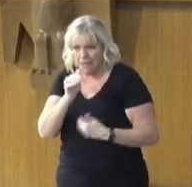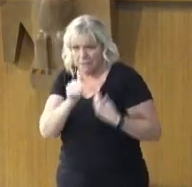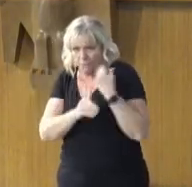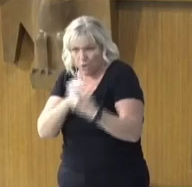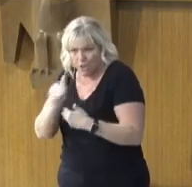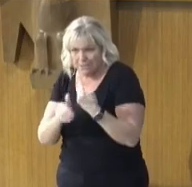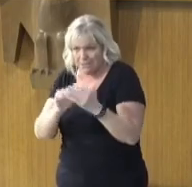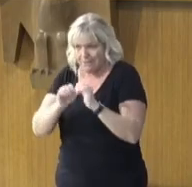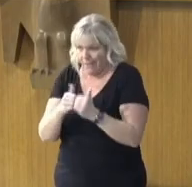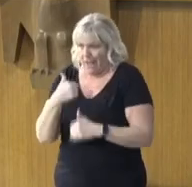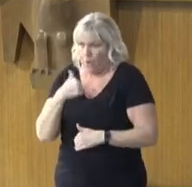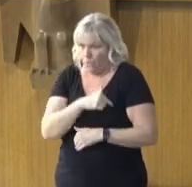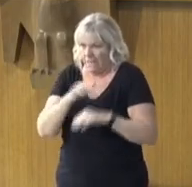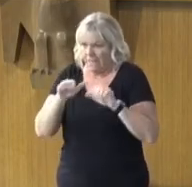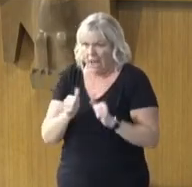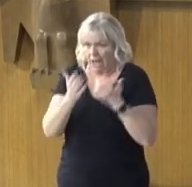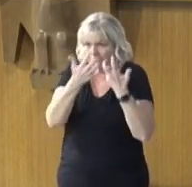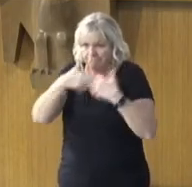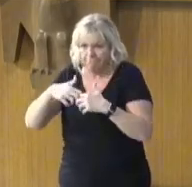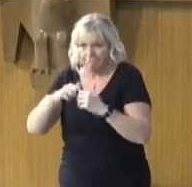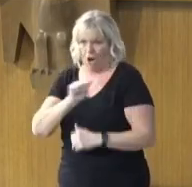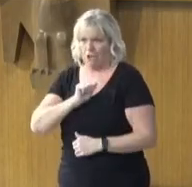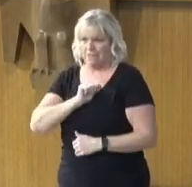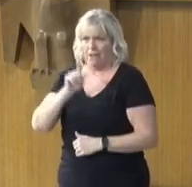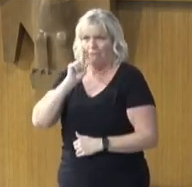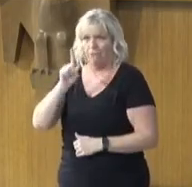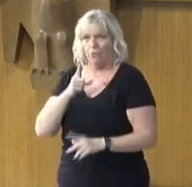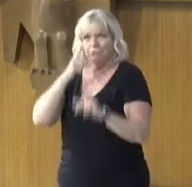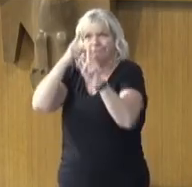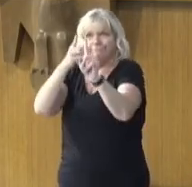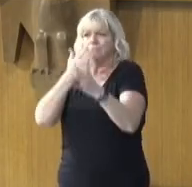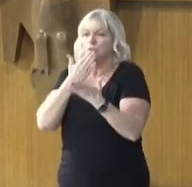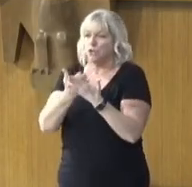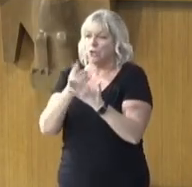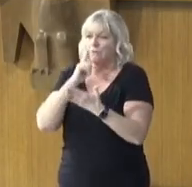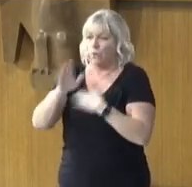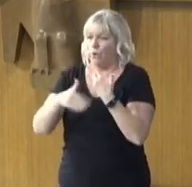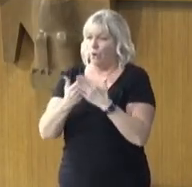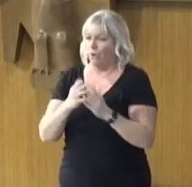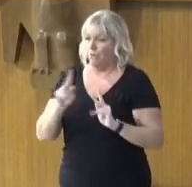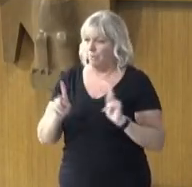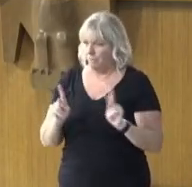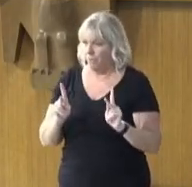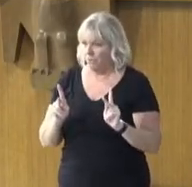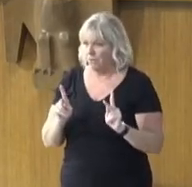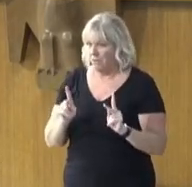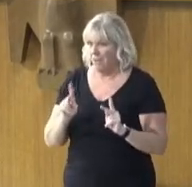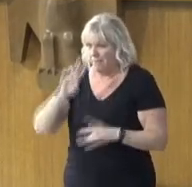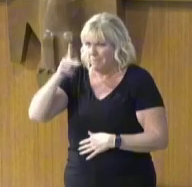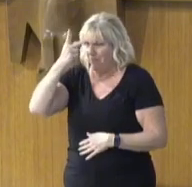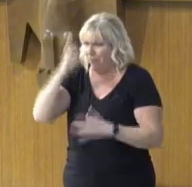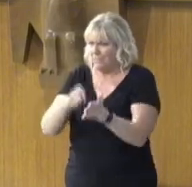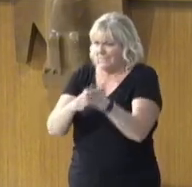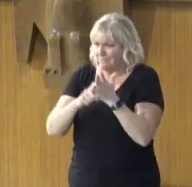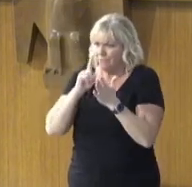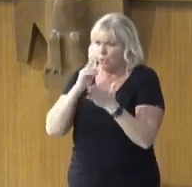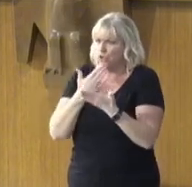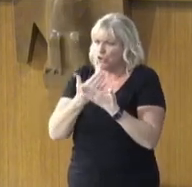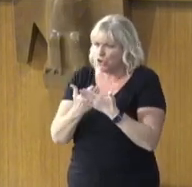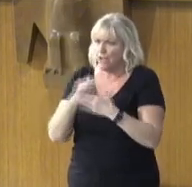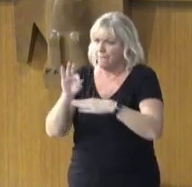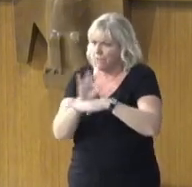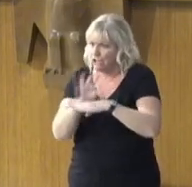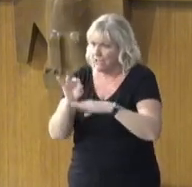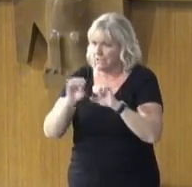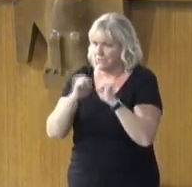ourselves for the common good. Politics is necessary for a functioning and healthy society. We don't often stop and think